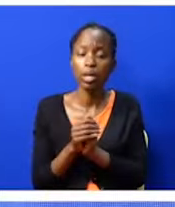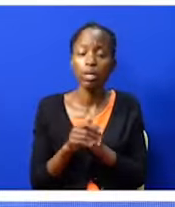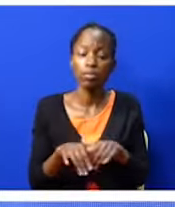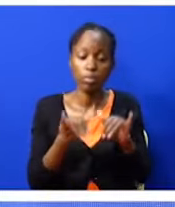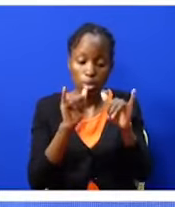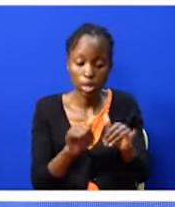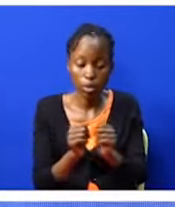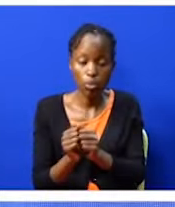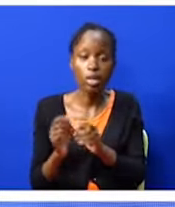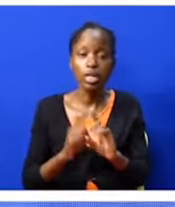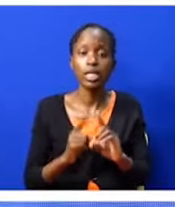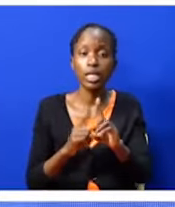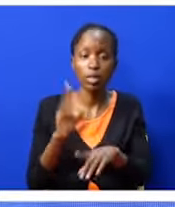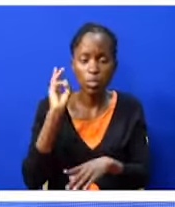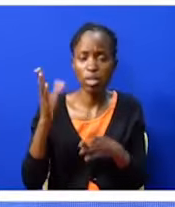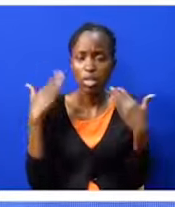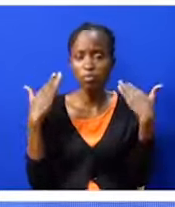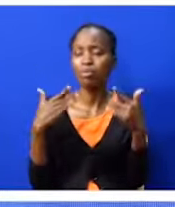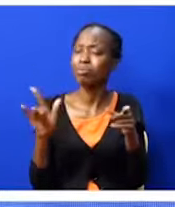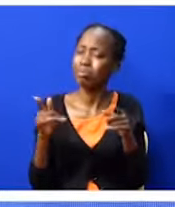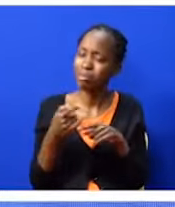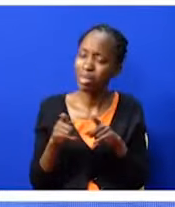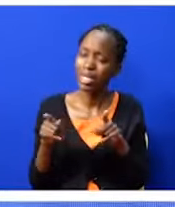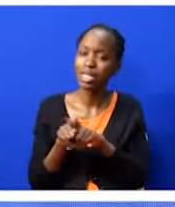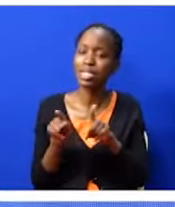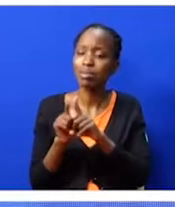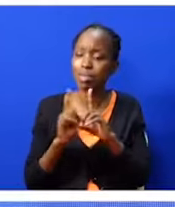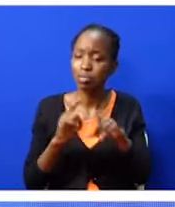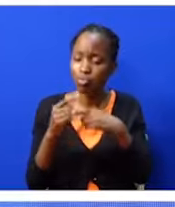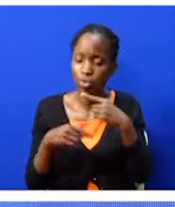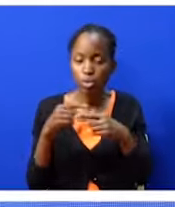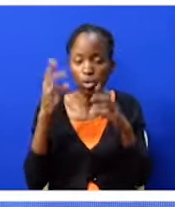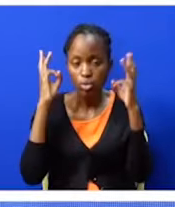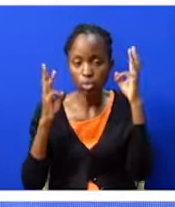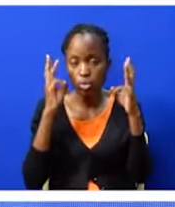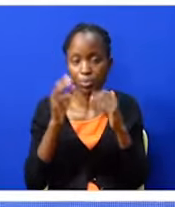them forever. But still they were worried. So Jesus says this